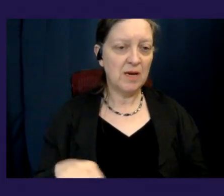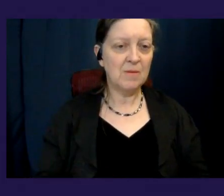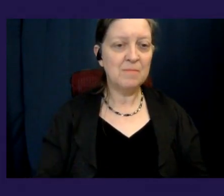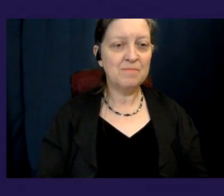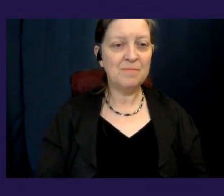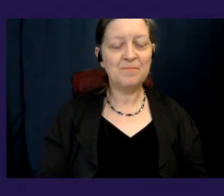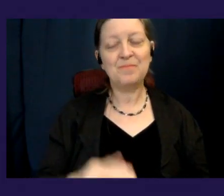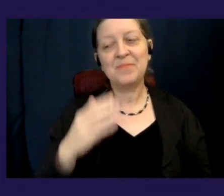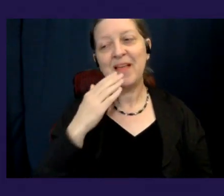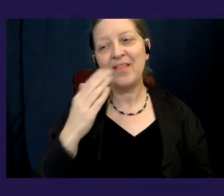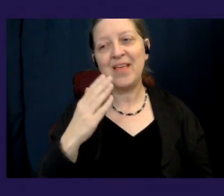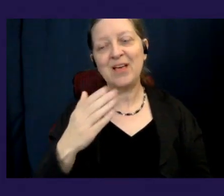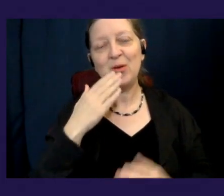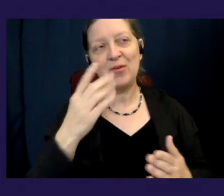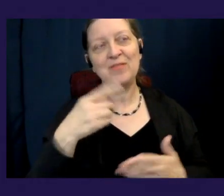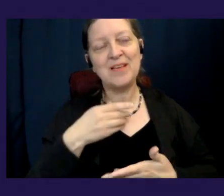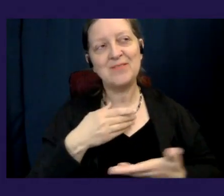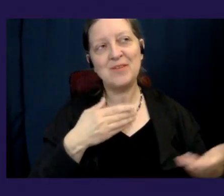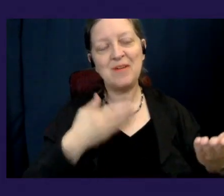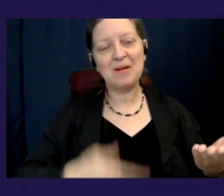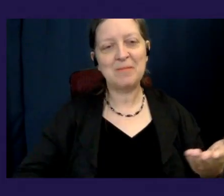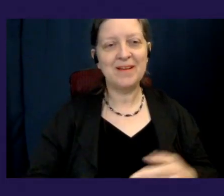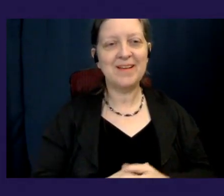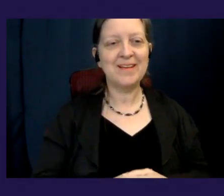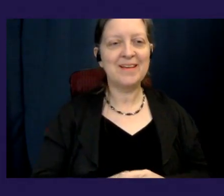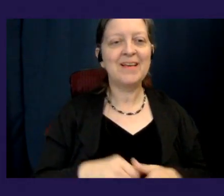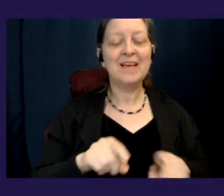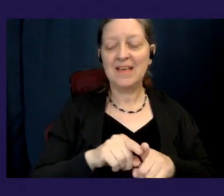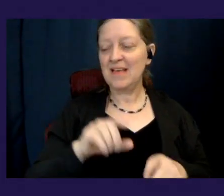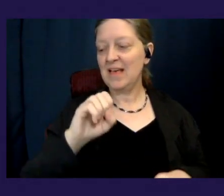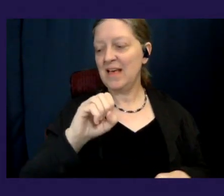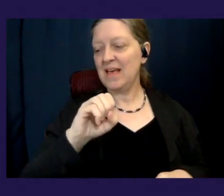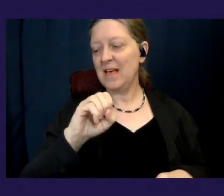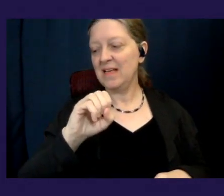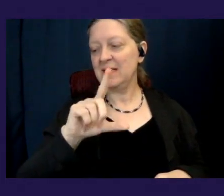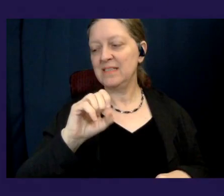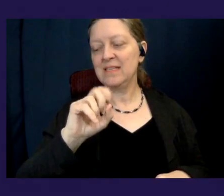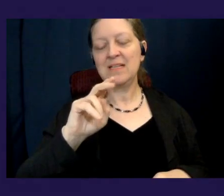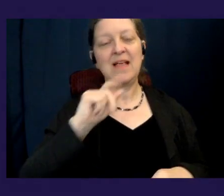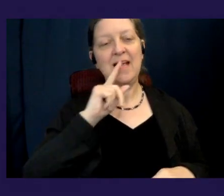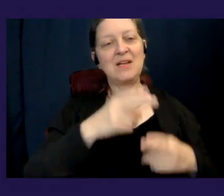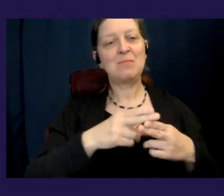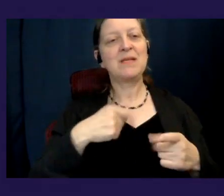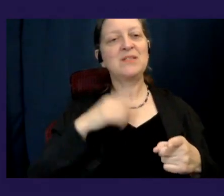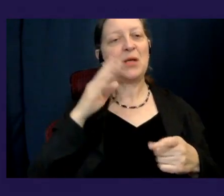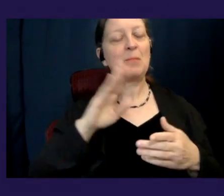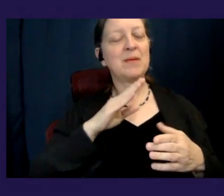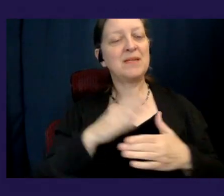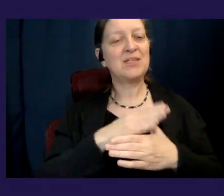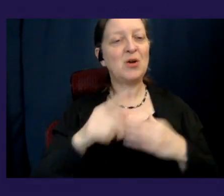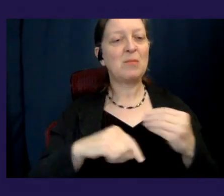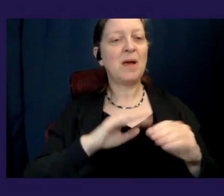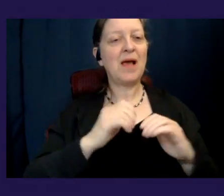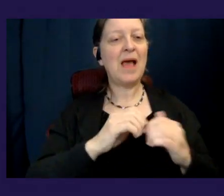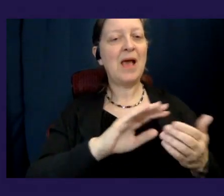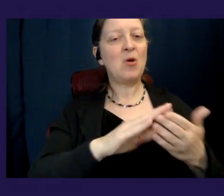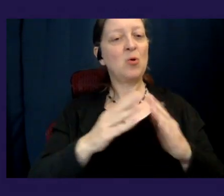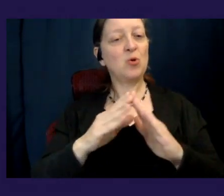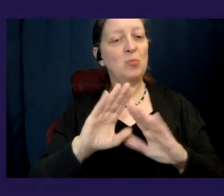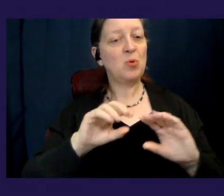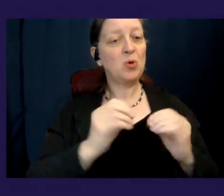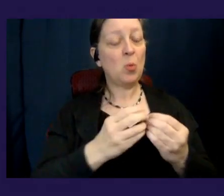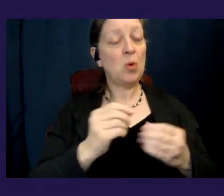Thank you, and thanks for having me. So as Elena mentioned, I'm going to share a little on how community organizations and leaders can be effectively included in